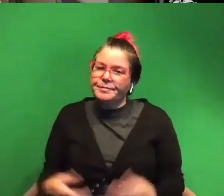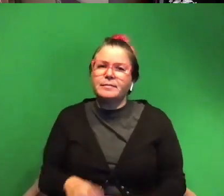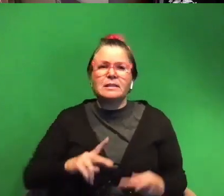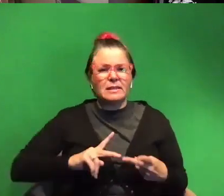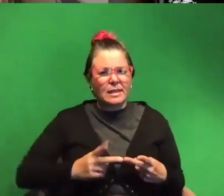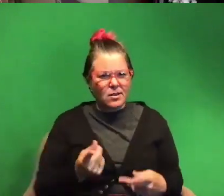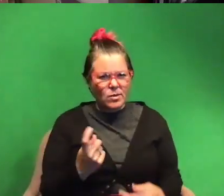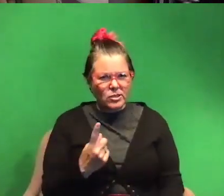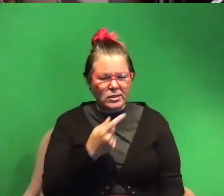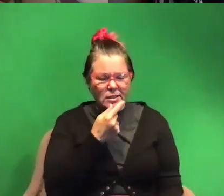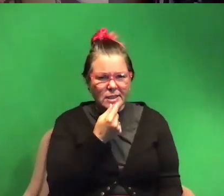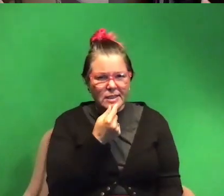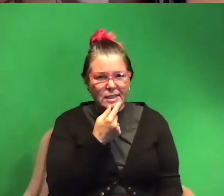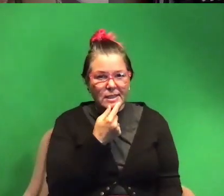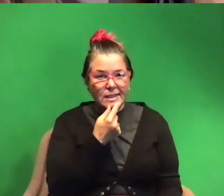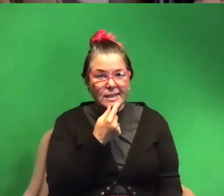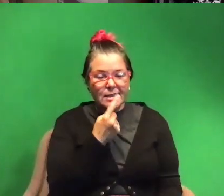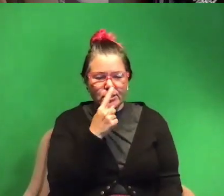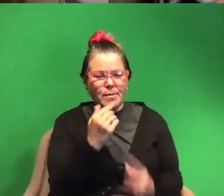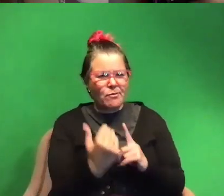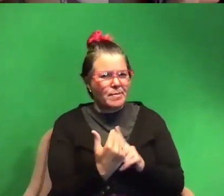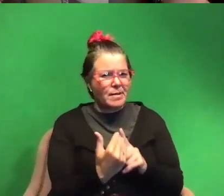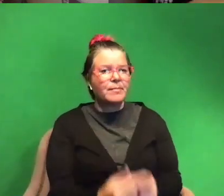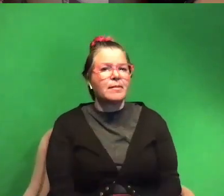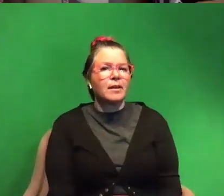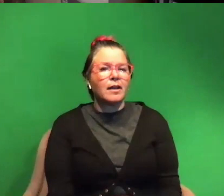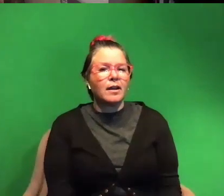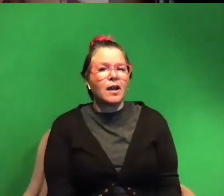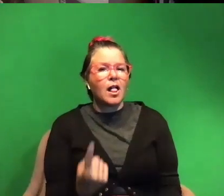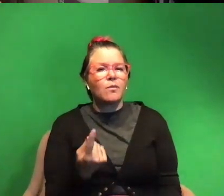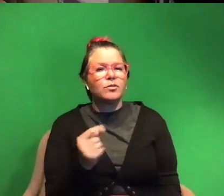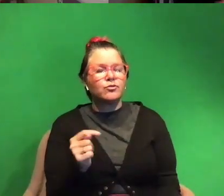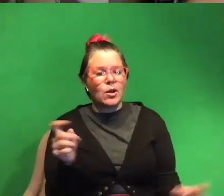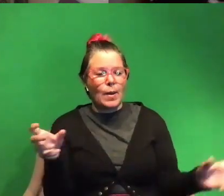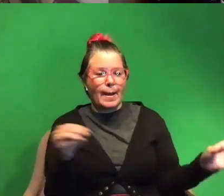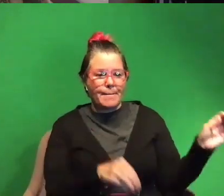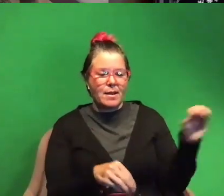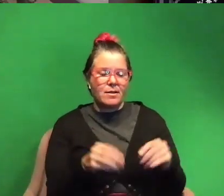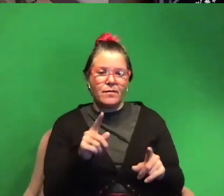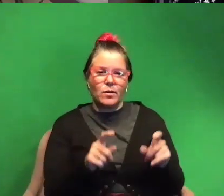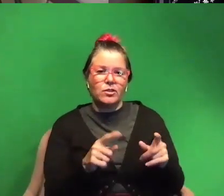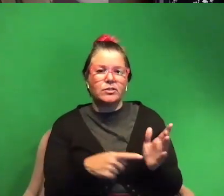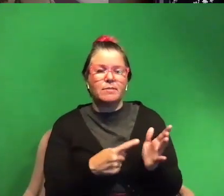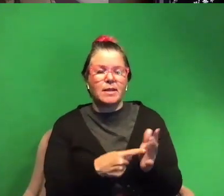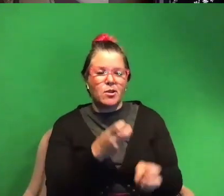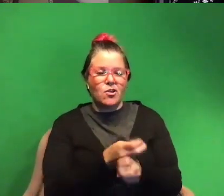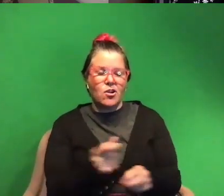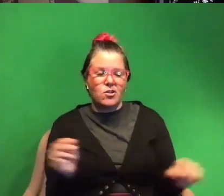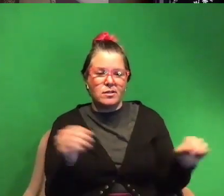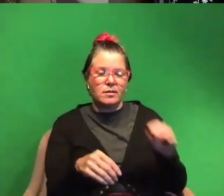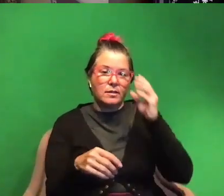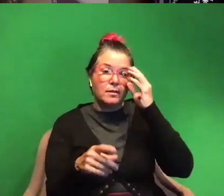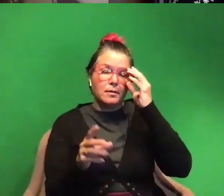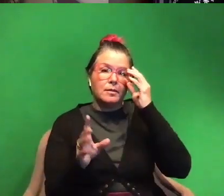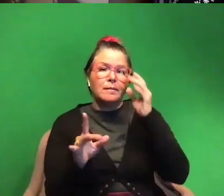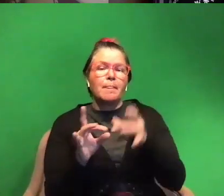question was, sorry, do you mind reminding me really quick? No, you're good. I always try to combine questions, and sometimes it's a little more difficult. It was just about